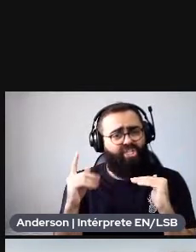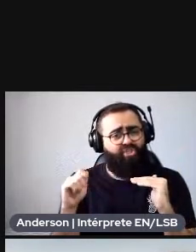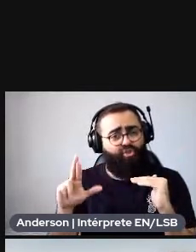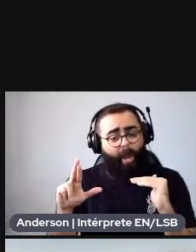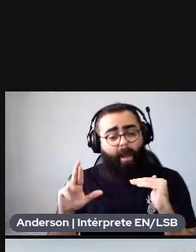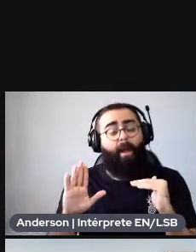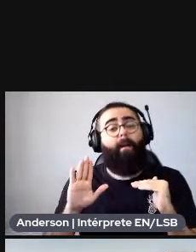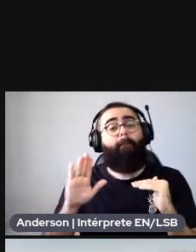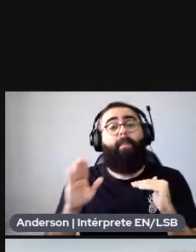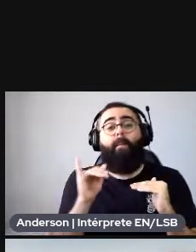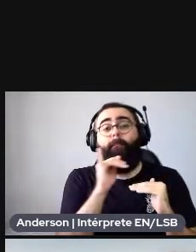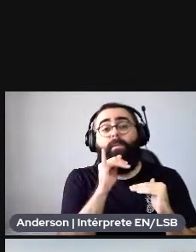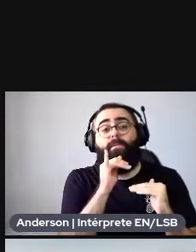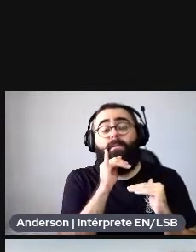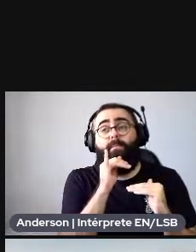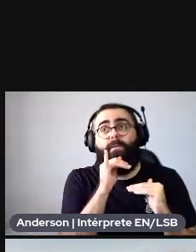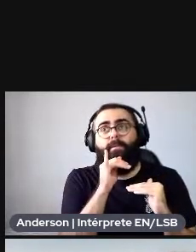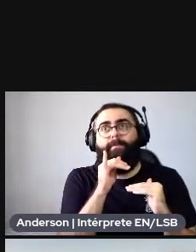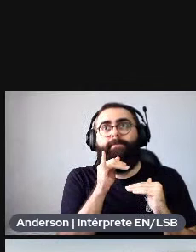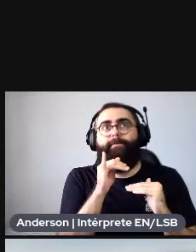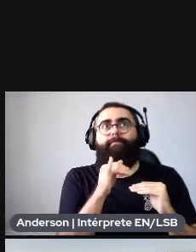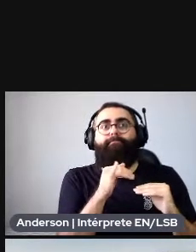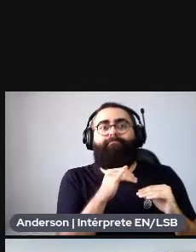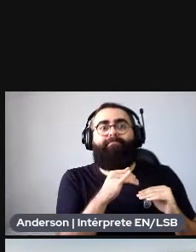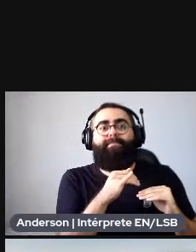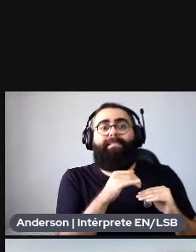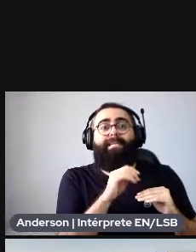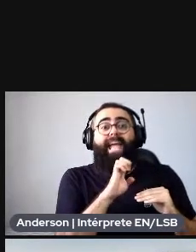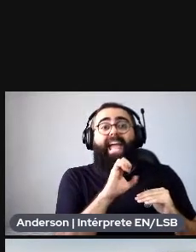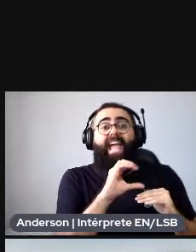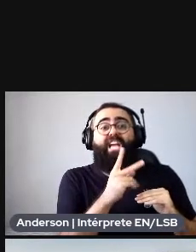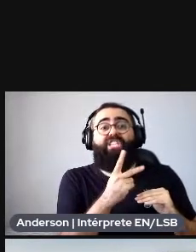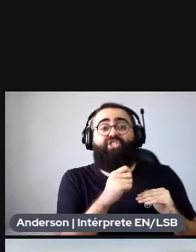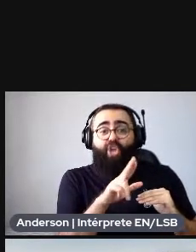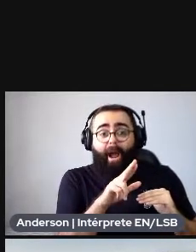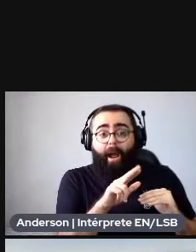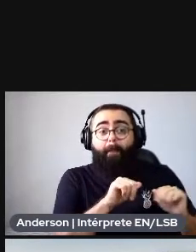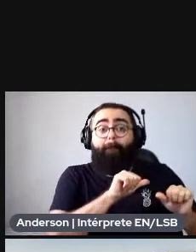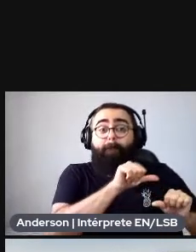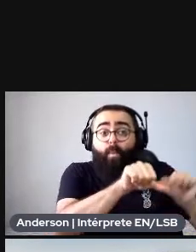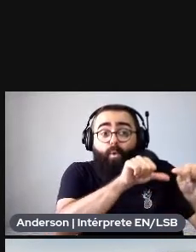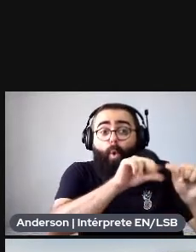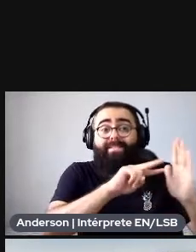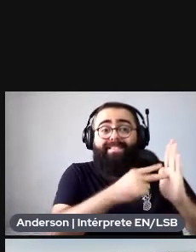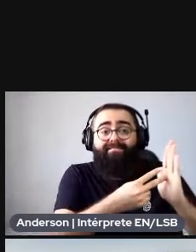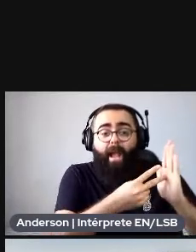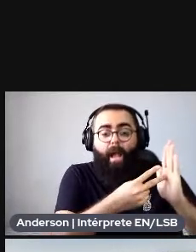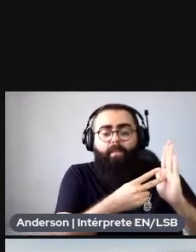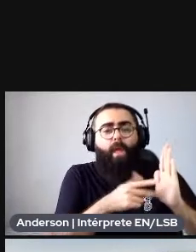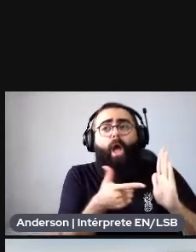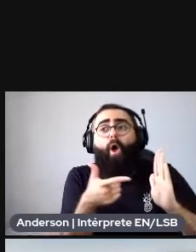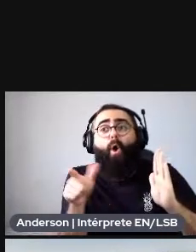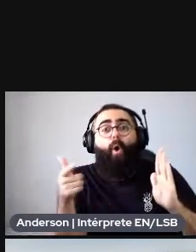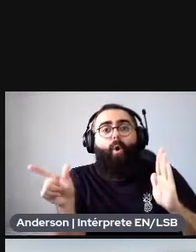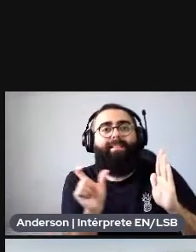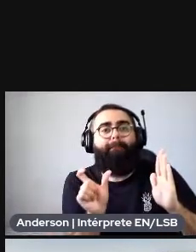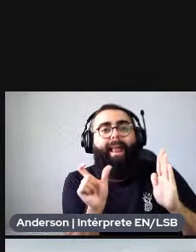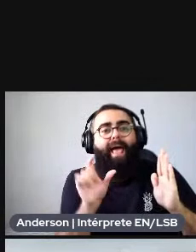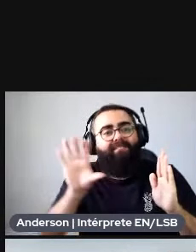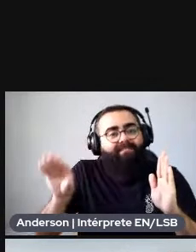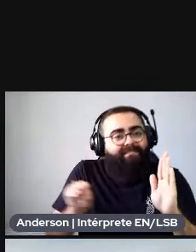was created by the lexicalization of the microconstruction with echar. So what you had at some point in time